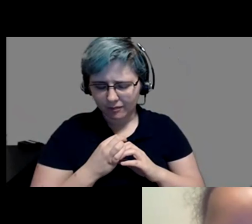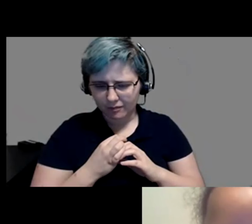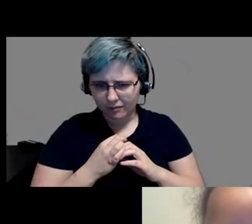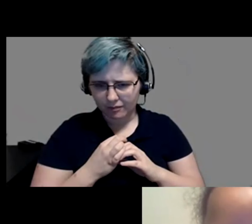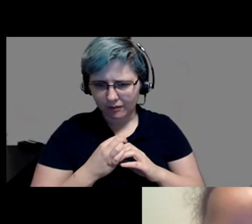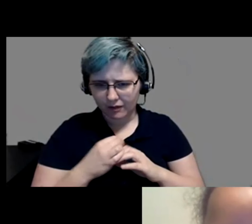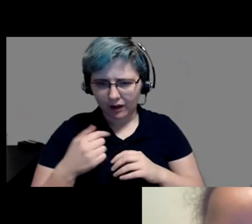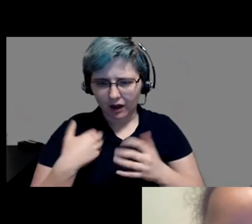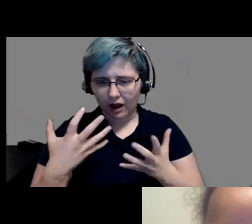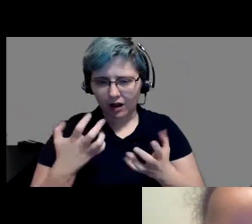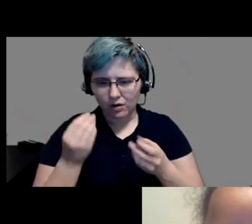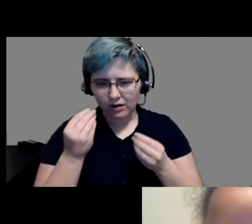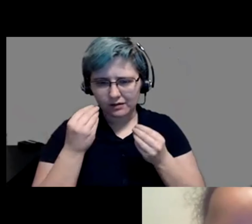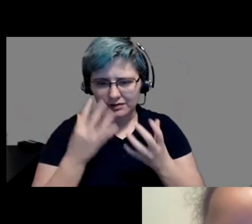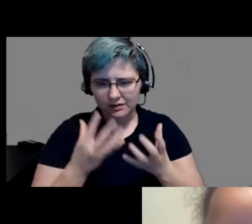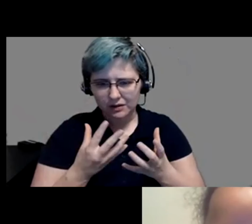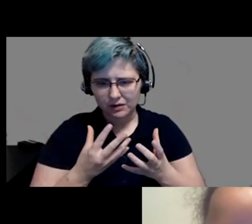to